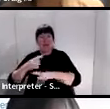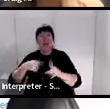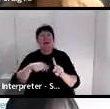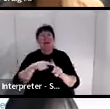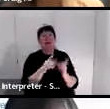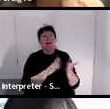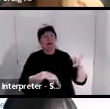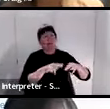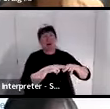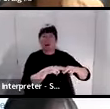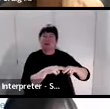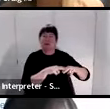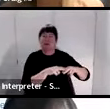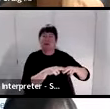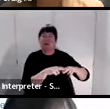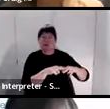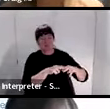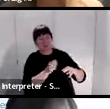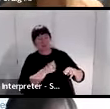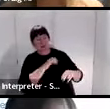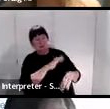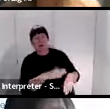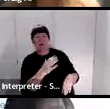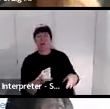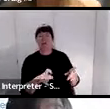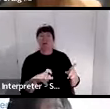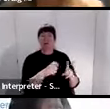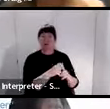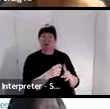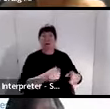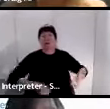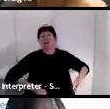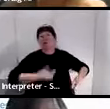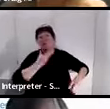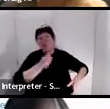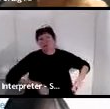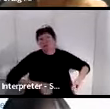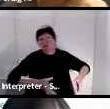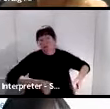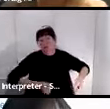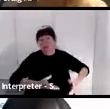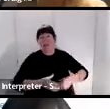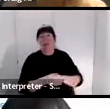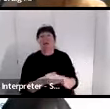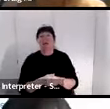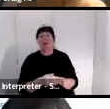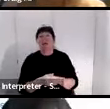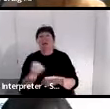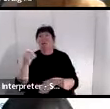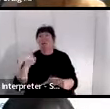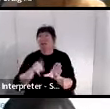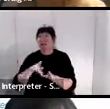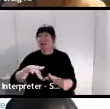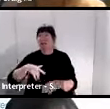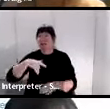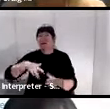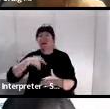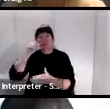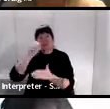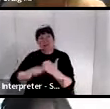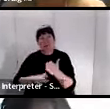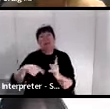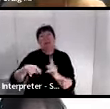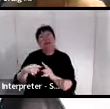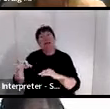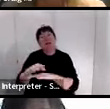parent of a child with cerebral palsy, a wheelchair user. So I have 10 years of lived experience. And in fact, you heard from my wife this